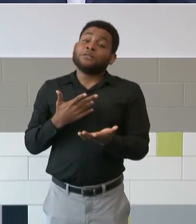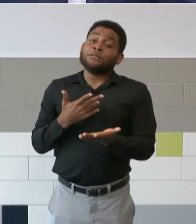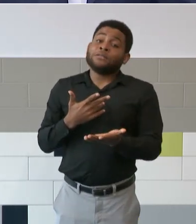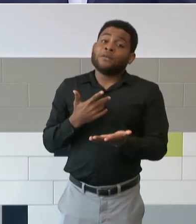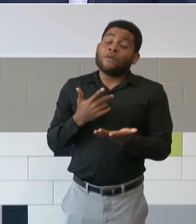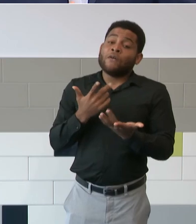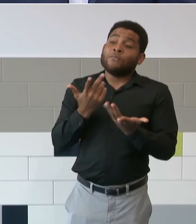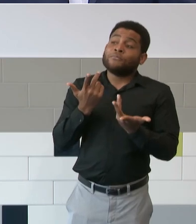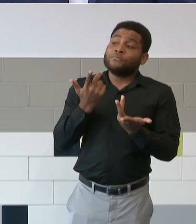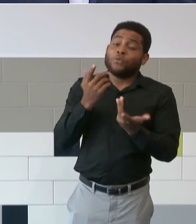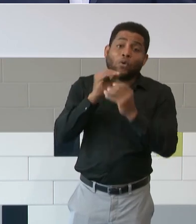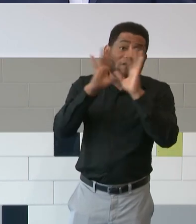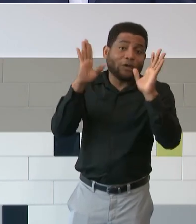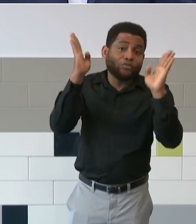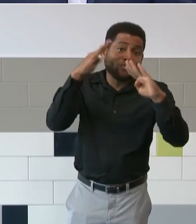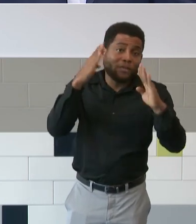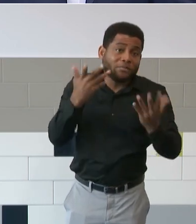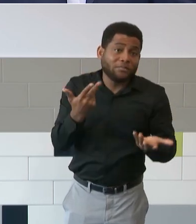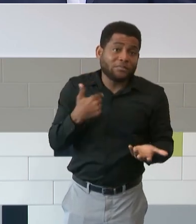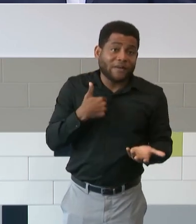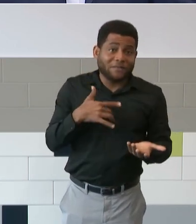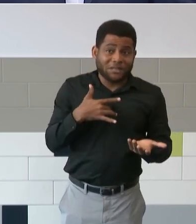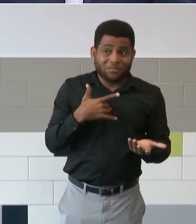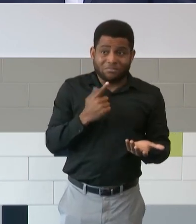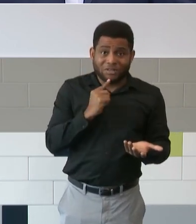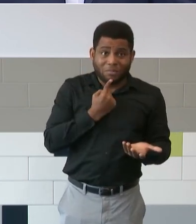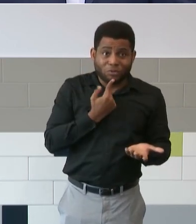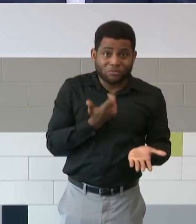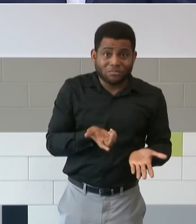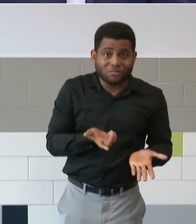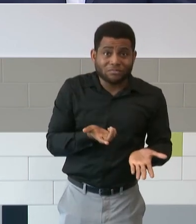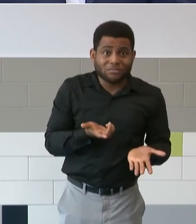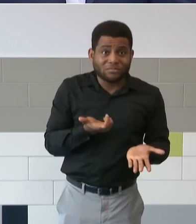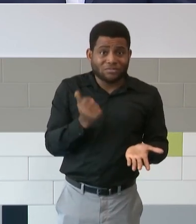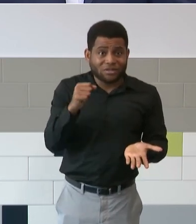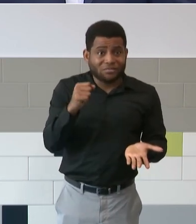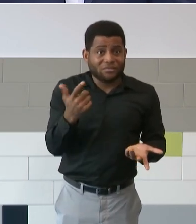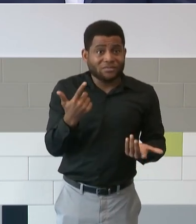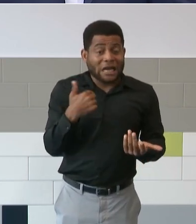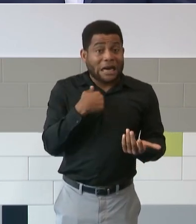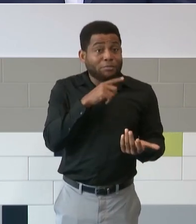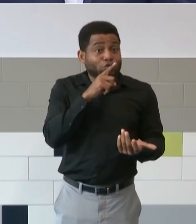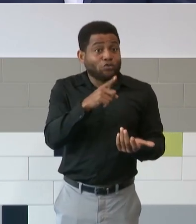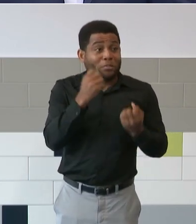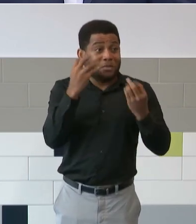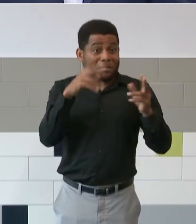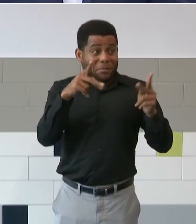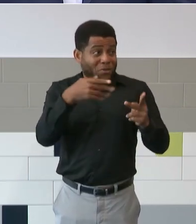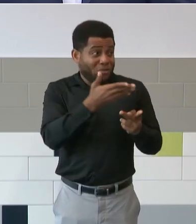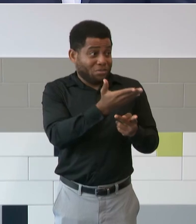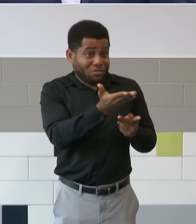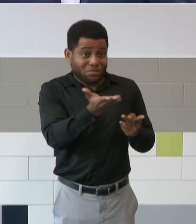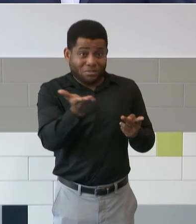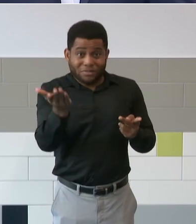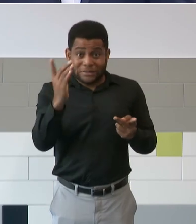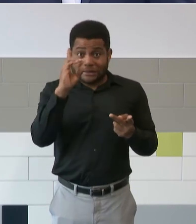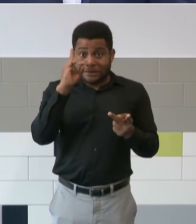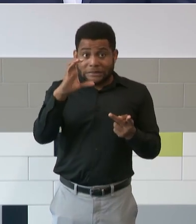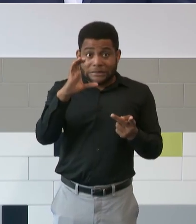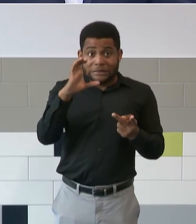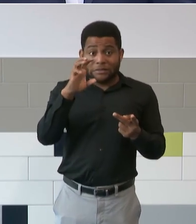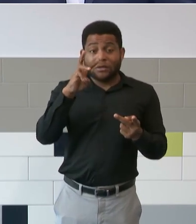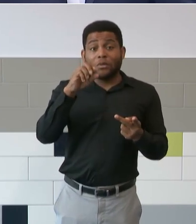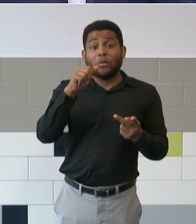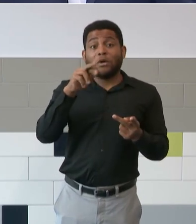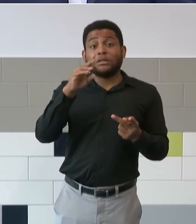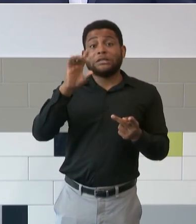very disappointed. I'm sure that constituents across the city, but especially in Ward 8, are very